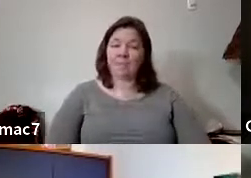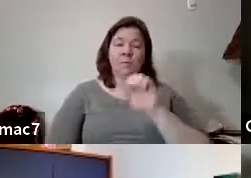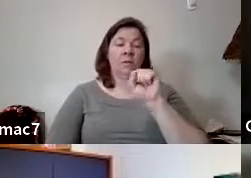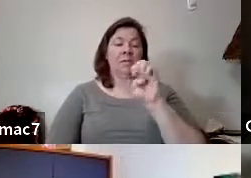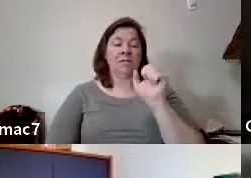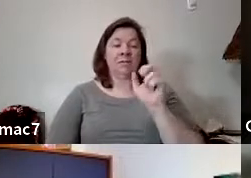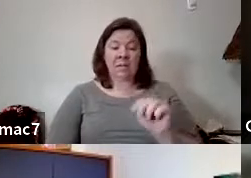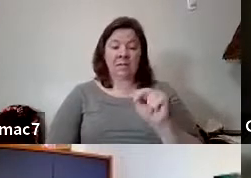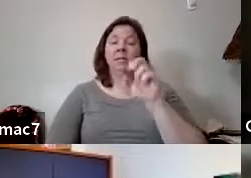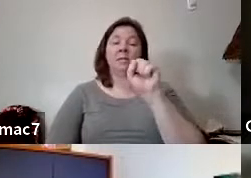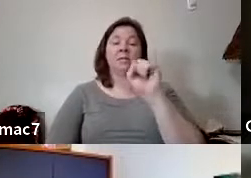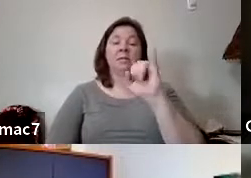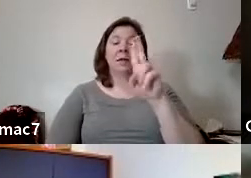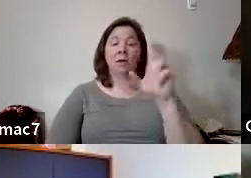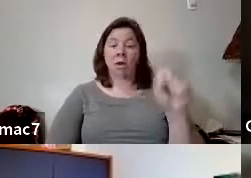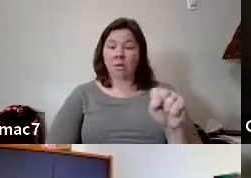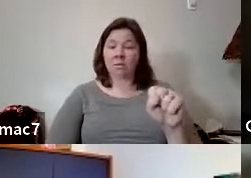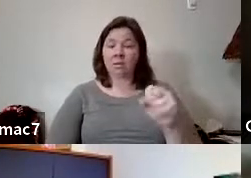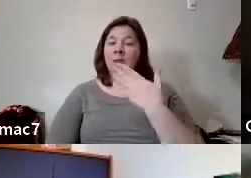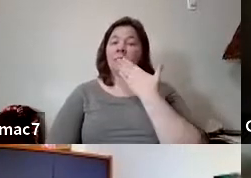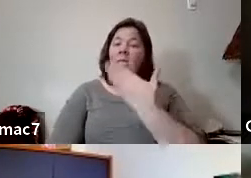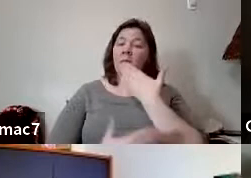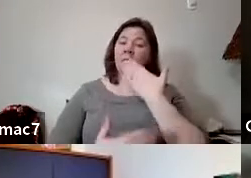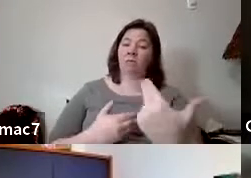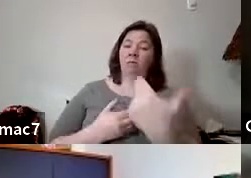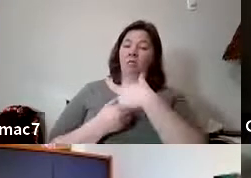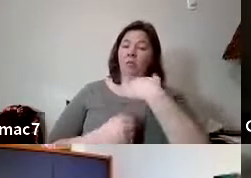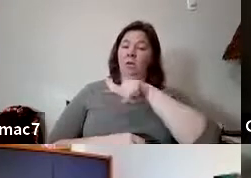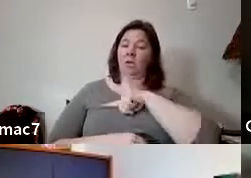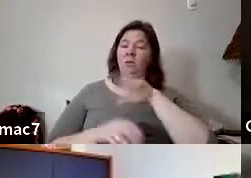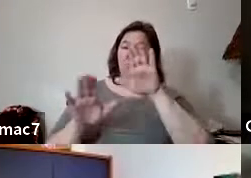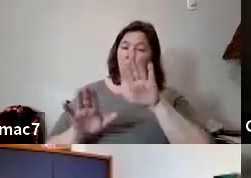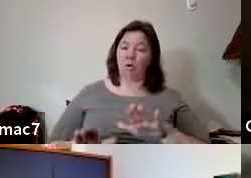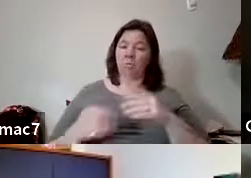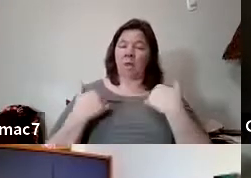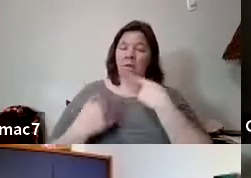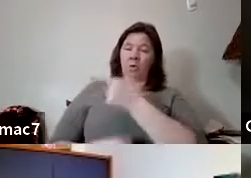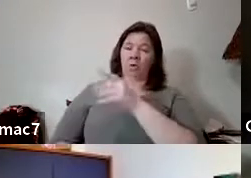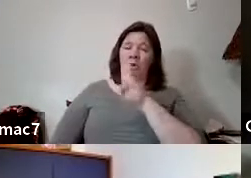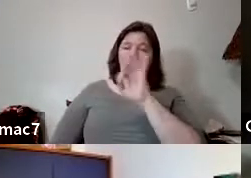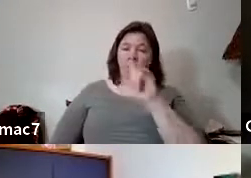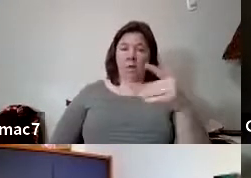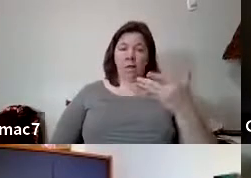and David Bacau on this call. Thank you guys for joining. It's awesome to have you. We'll invite you